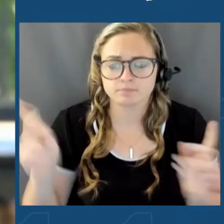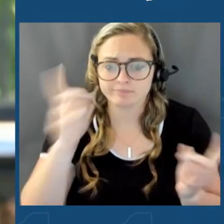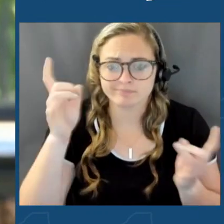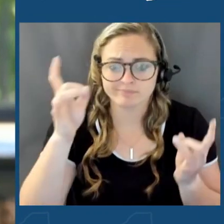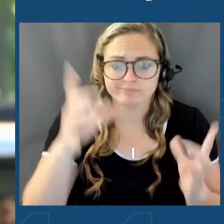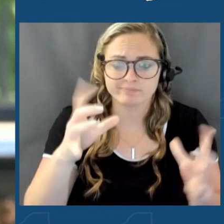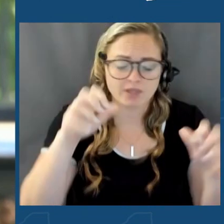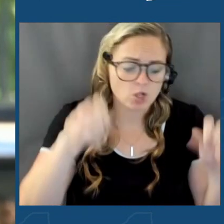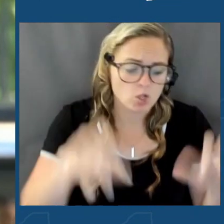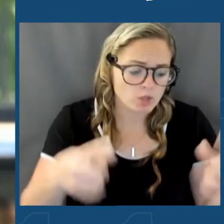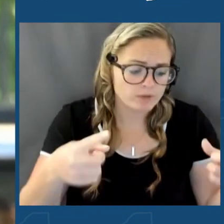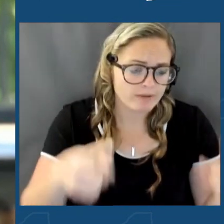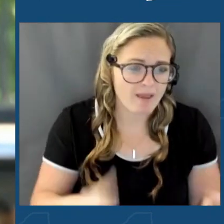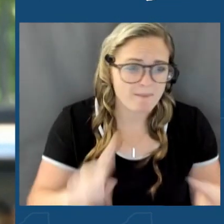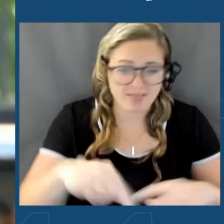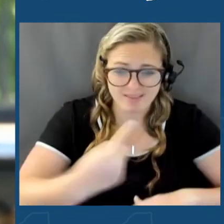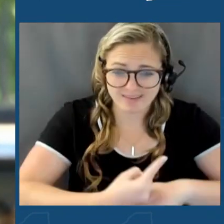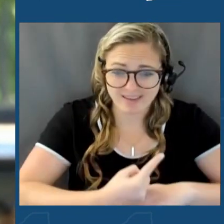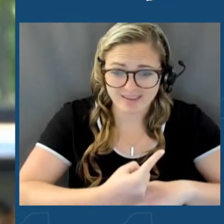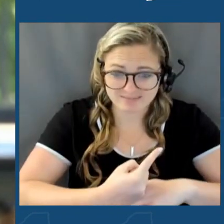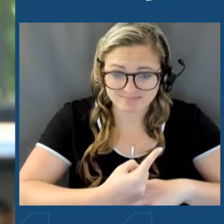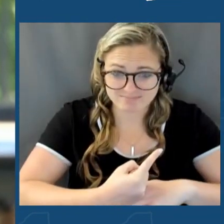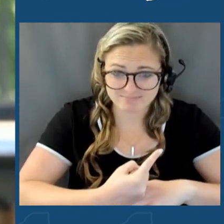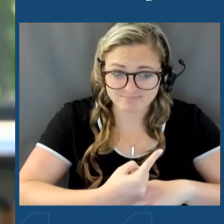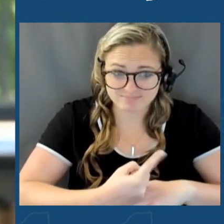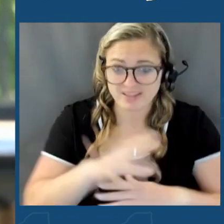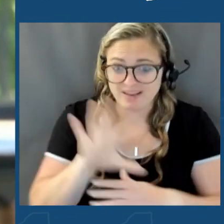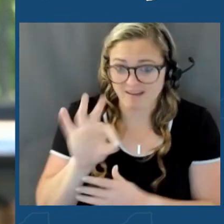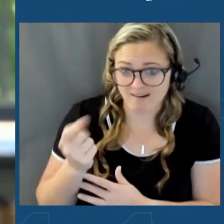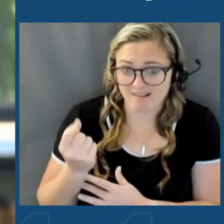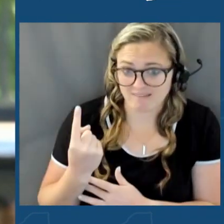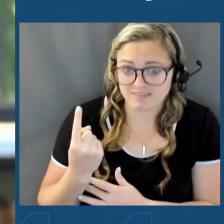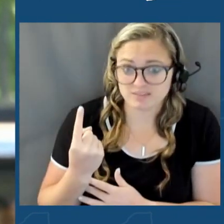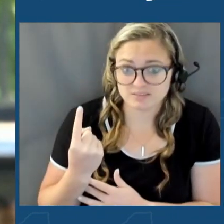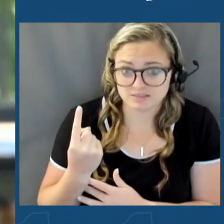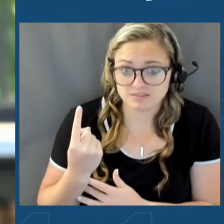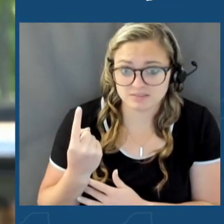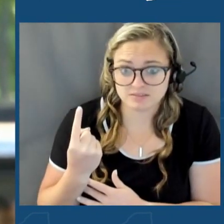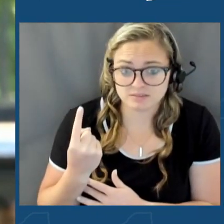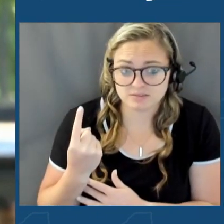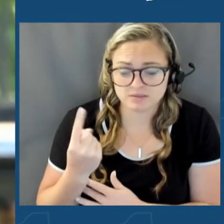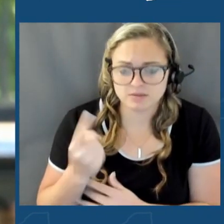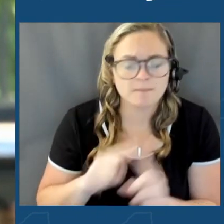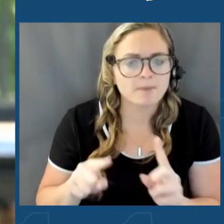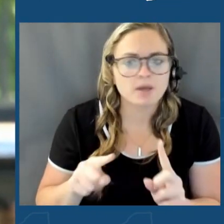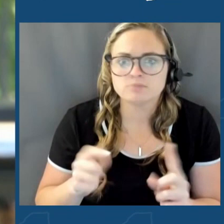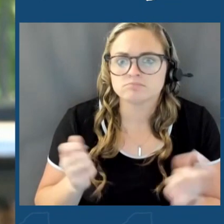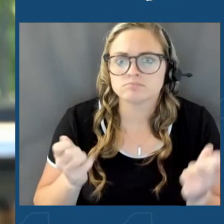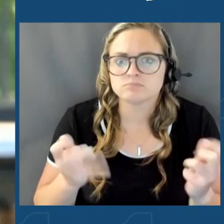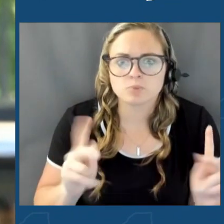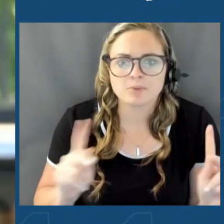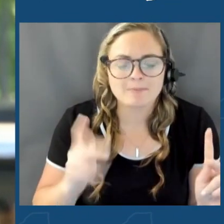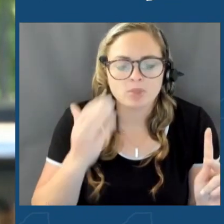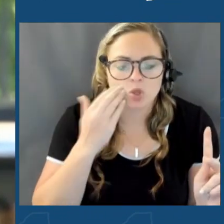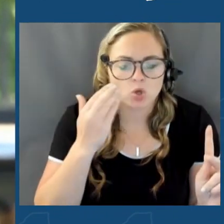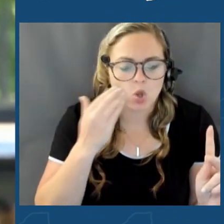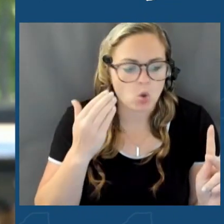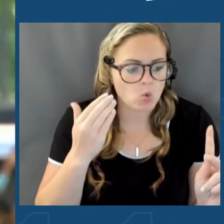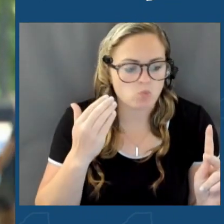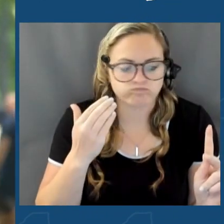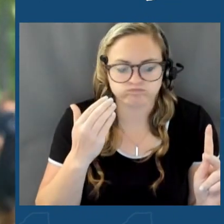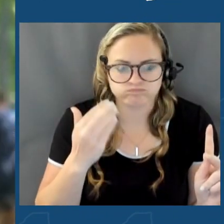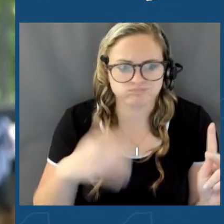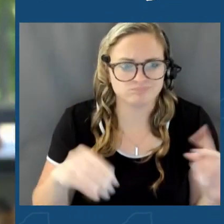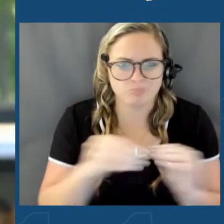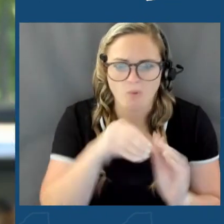loss occurred on that day, 9/11. But there's so many who know the bigger story, that